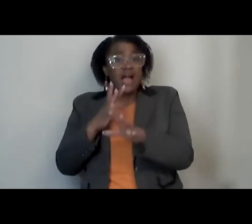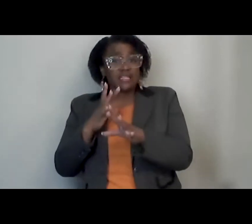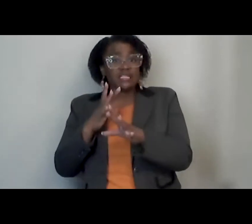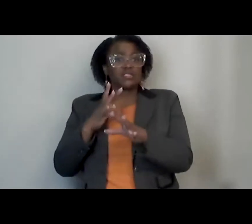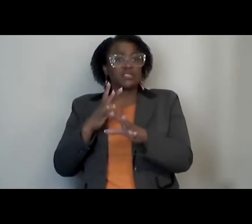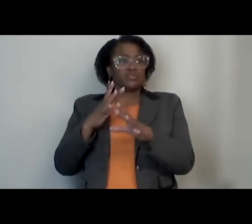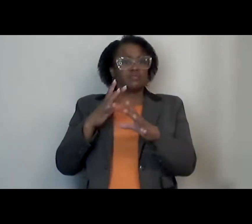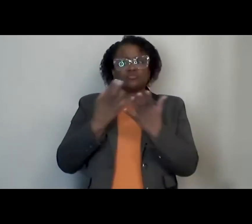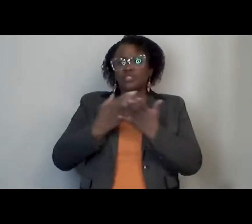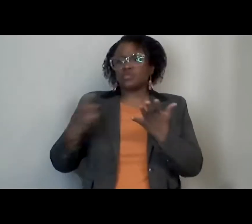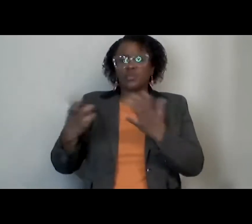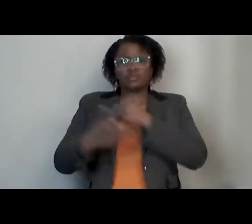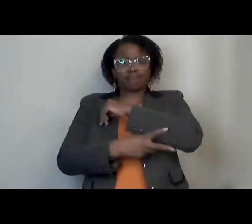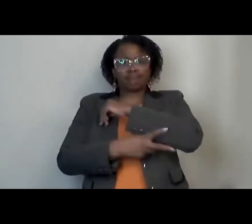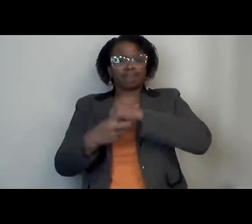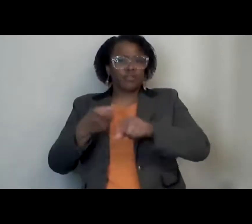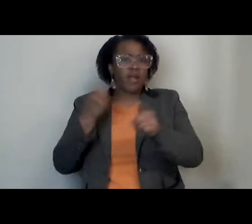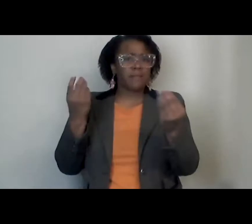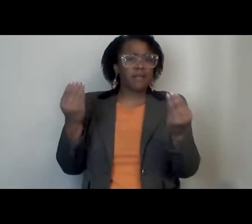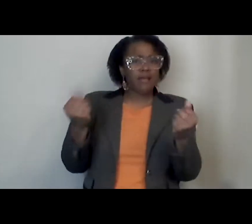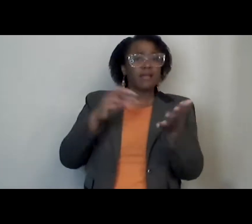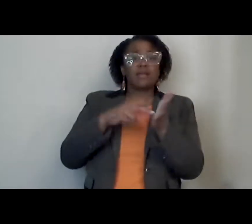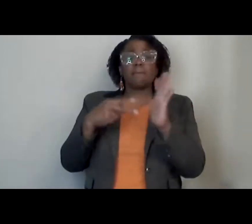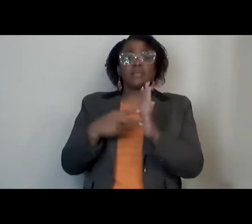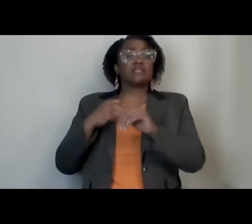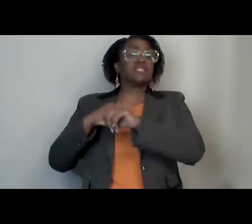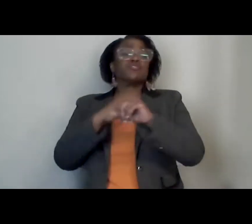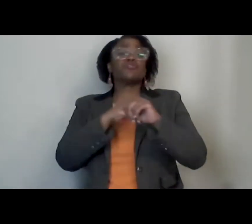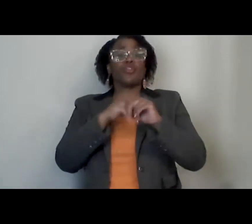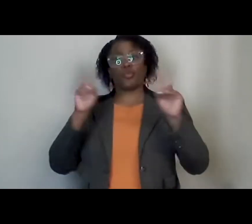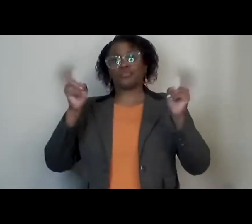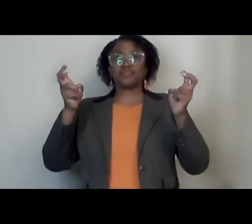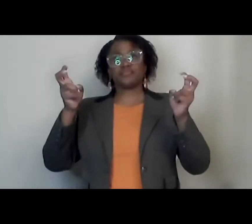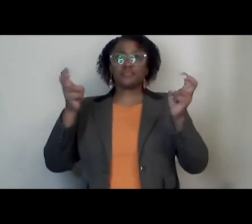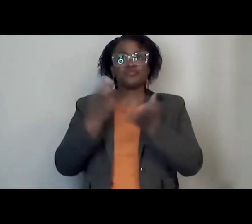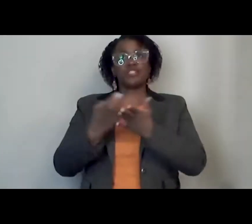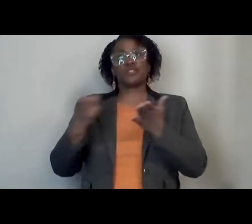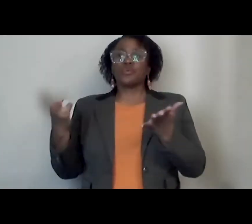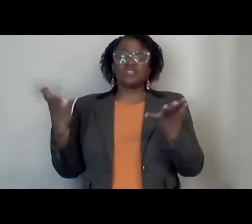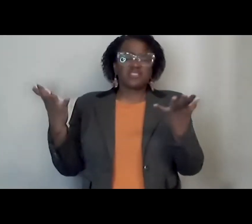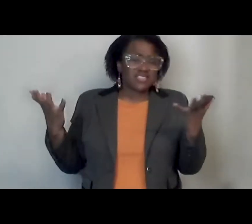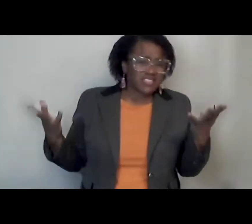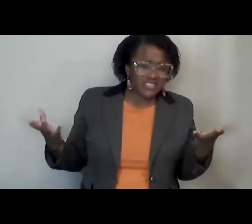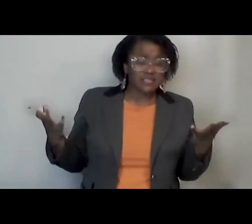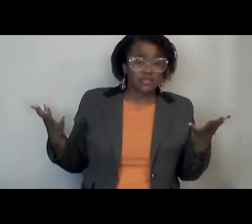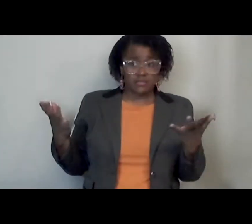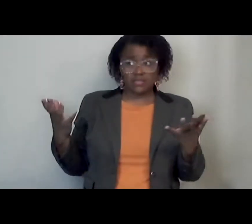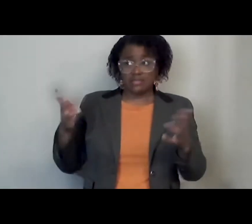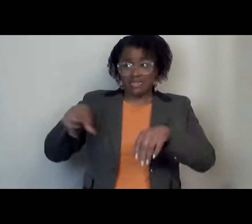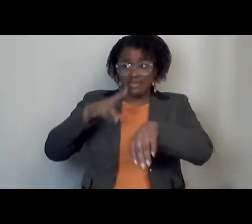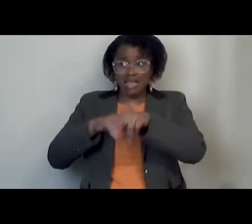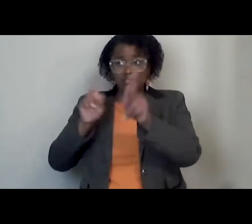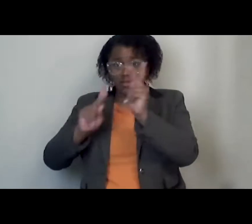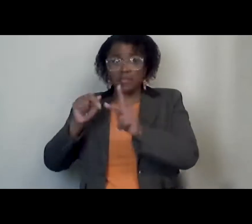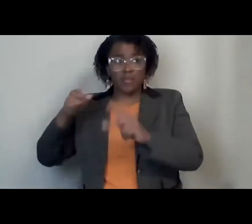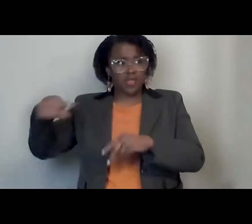extraction, and it plays a key role in quote unquote securing, right, these resources from nations and peoples